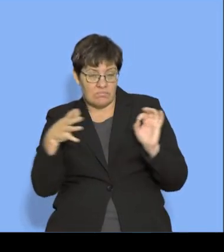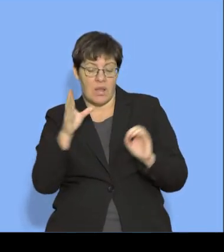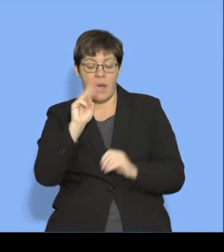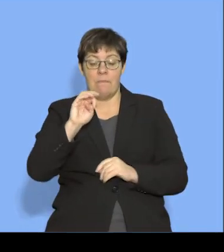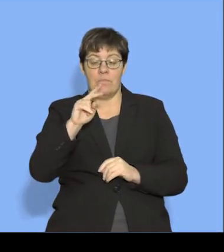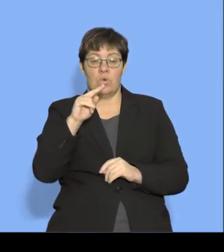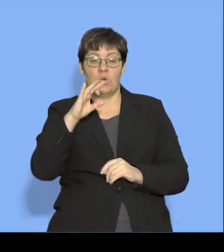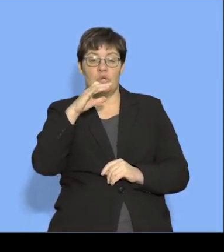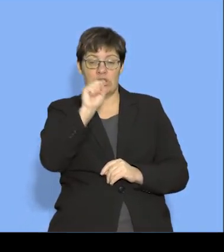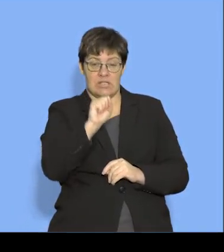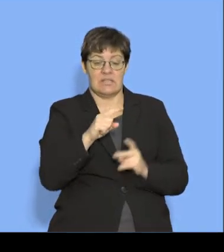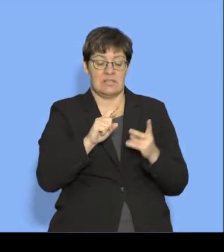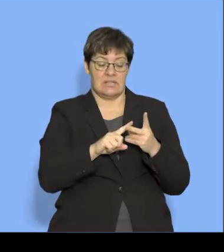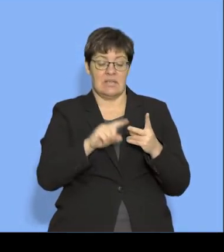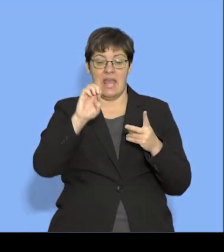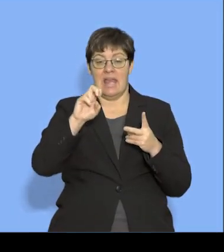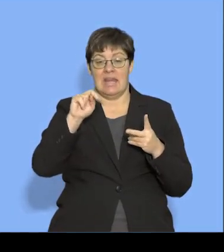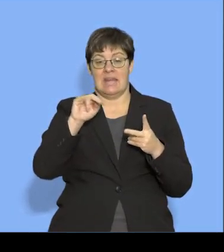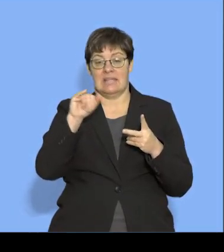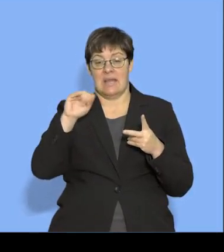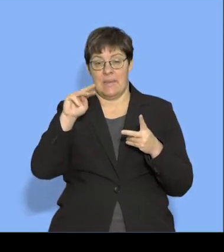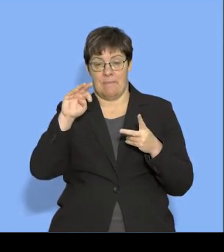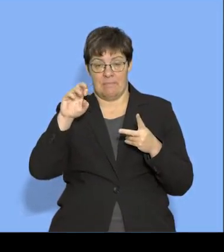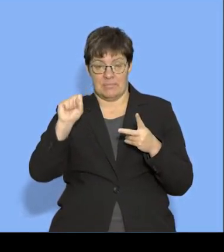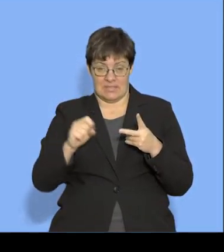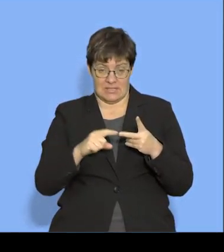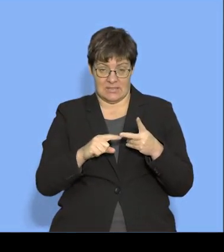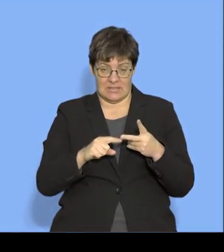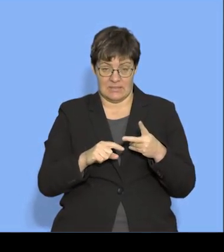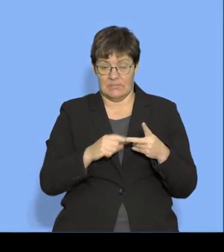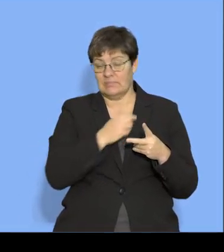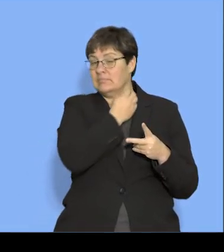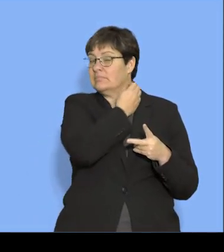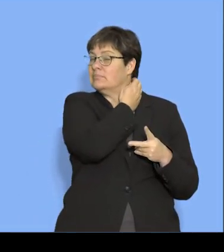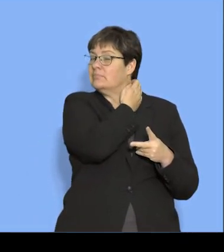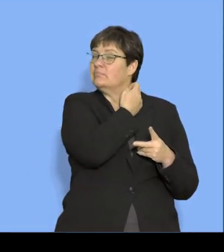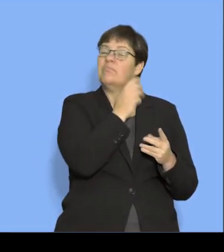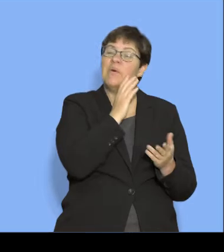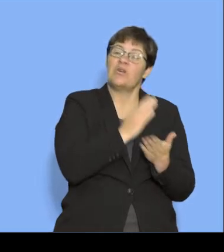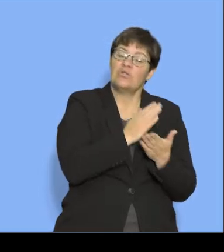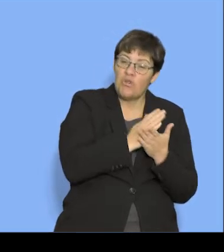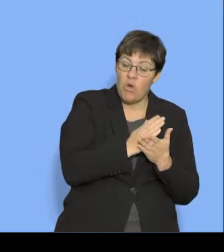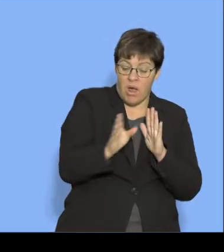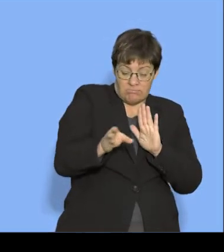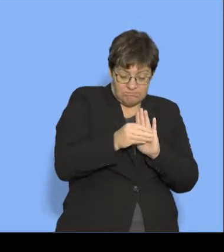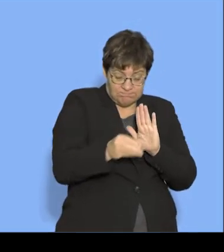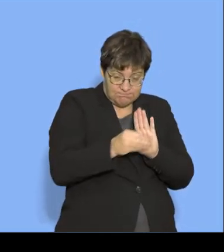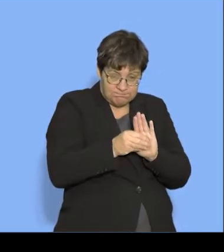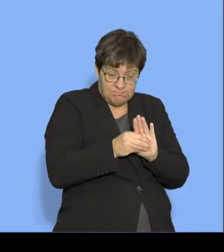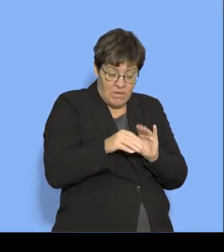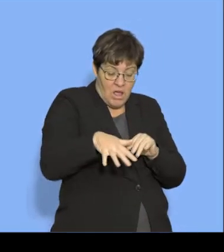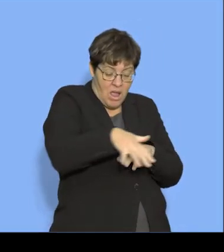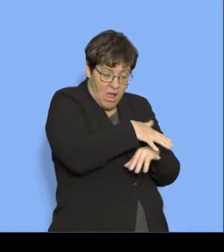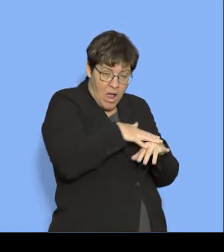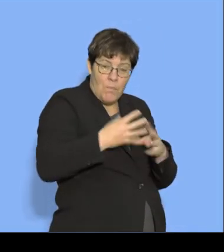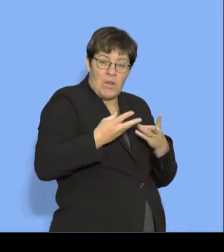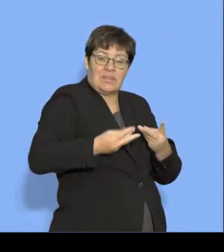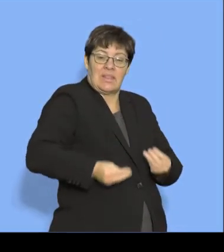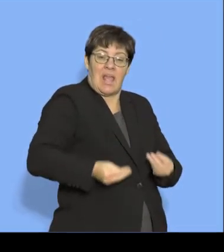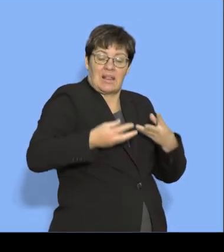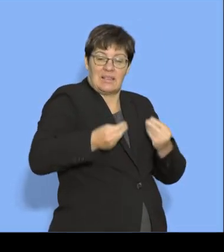release mucus and enzymes. So we find the goblet cells also secrete mucus to ensure that the absorptive surface